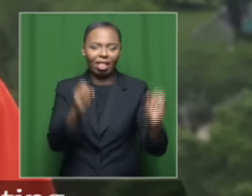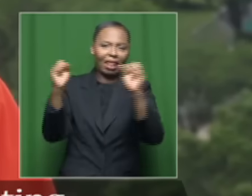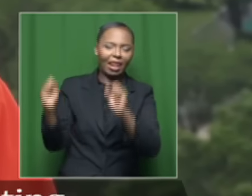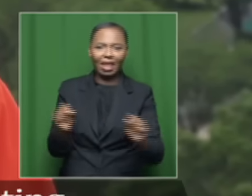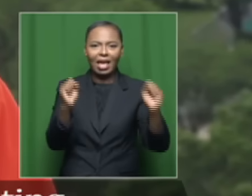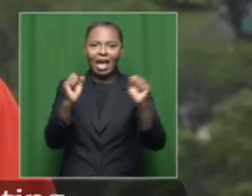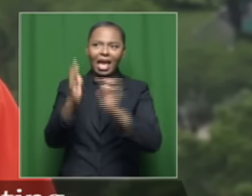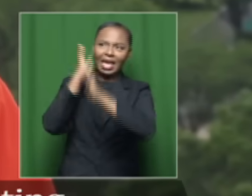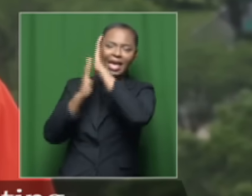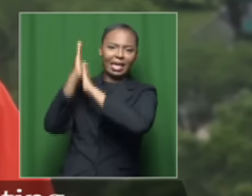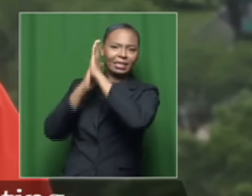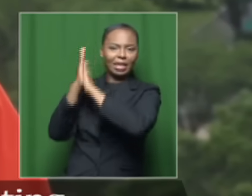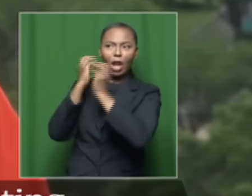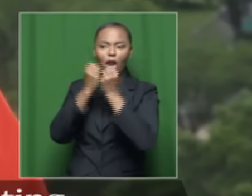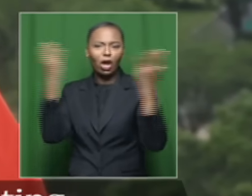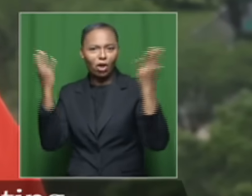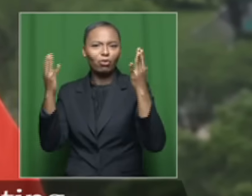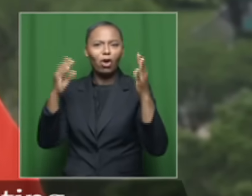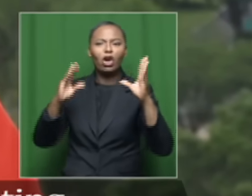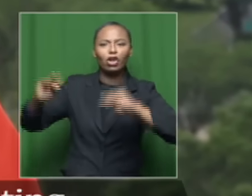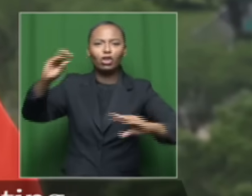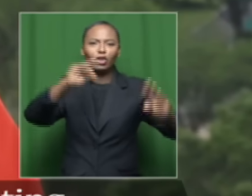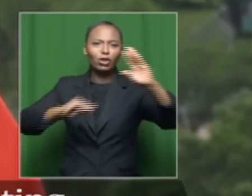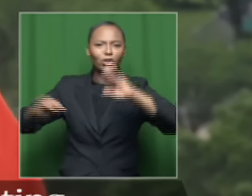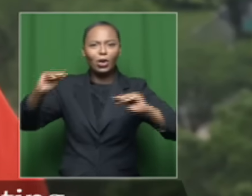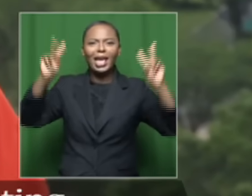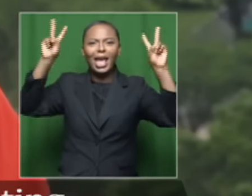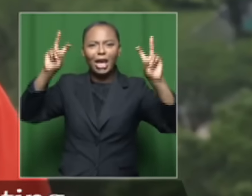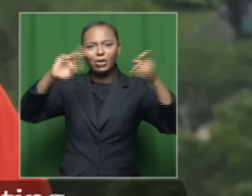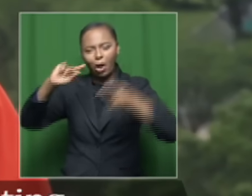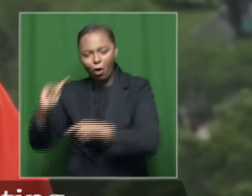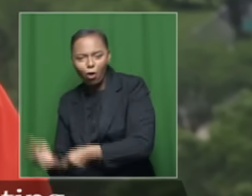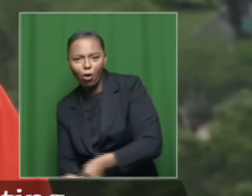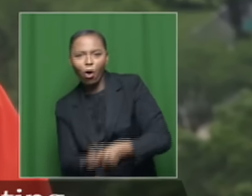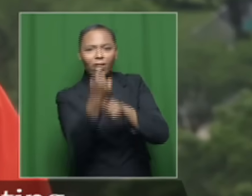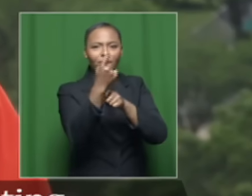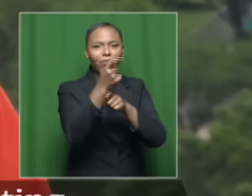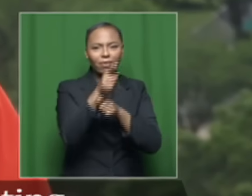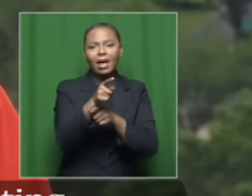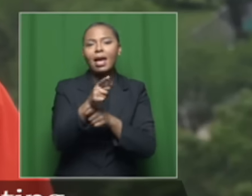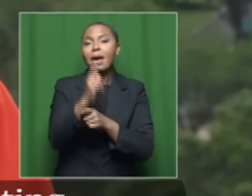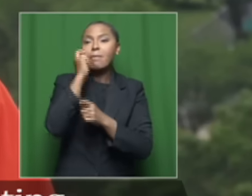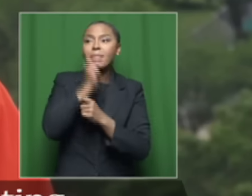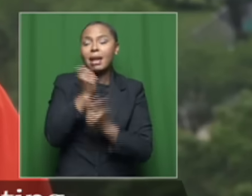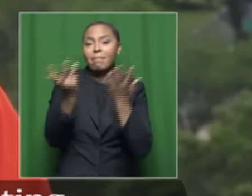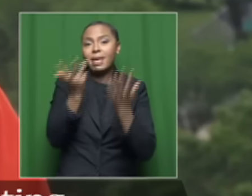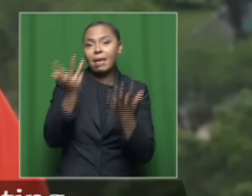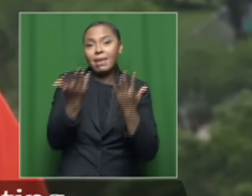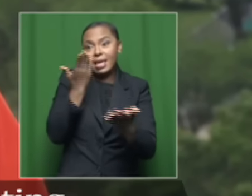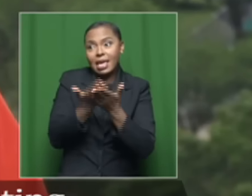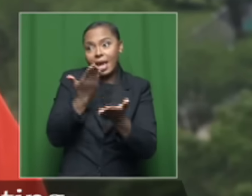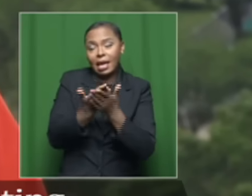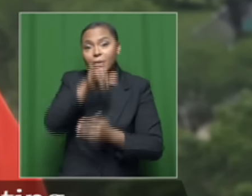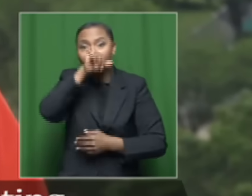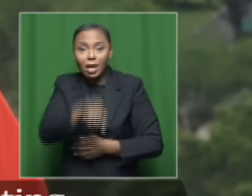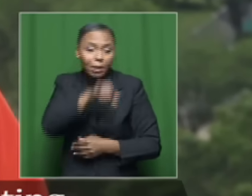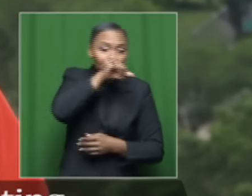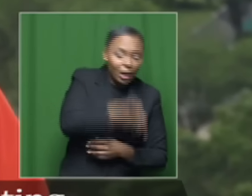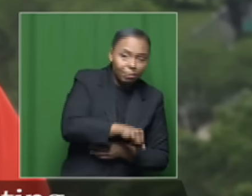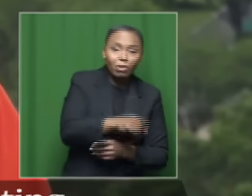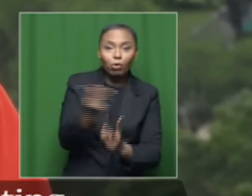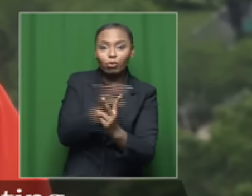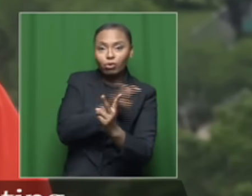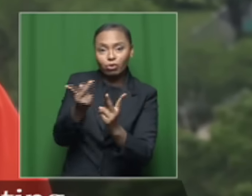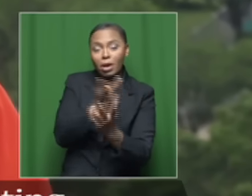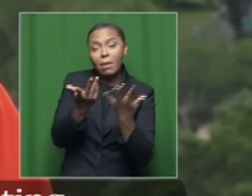in history. There was a lot of talk about golf. This is one thing the two men can find in common, and clearly President Ramaphosa hoping that